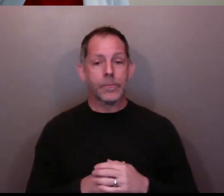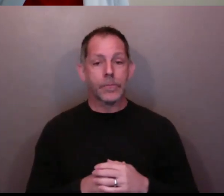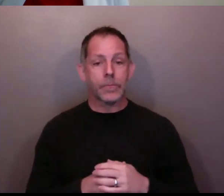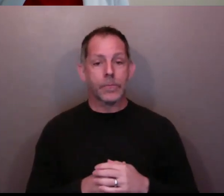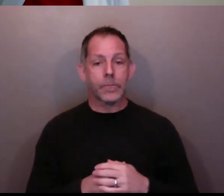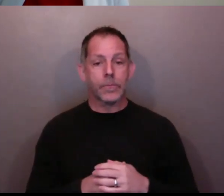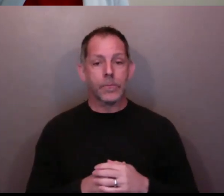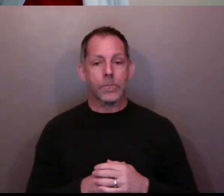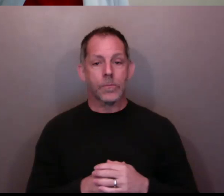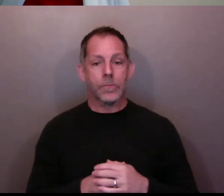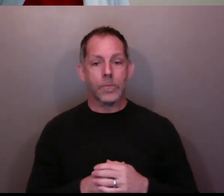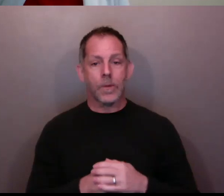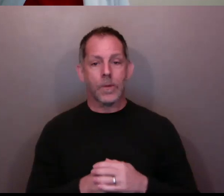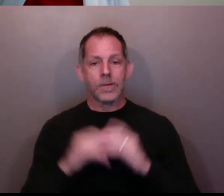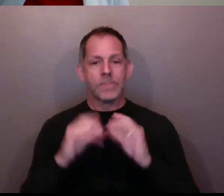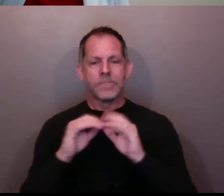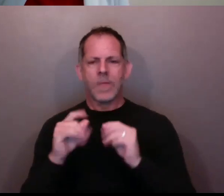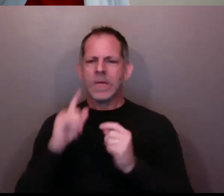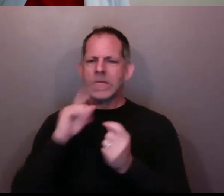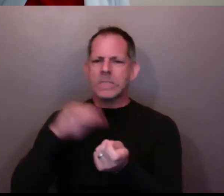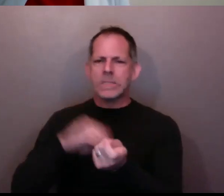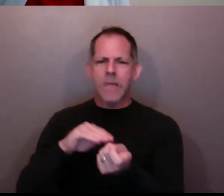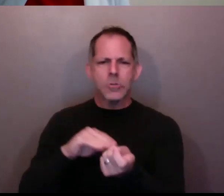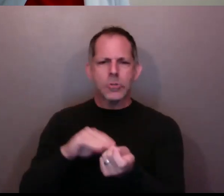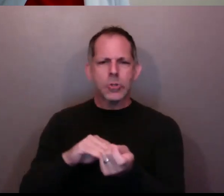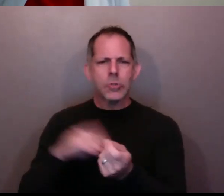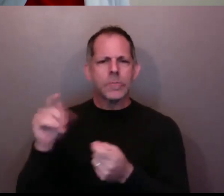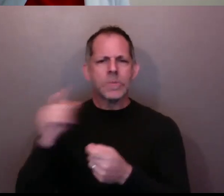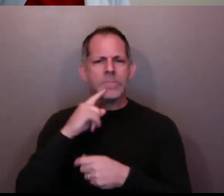the 9% positive rate is not alarming.